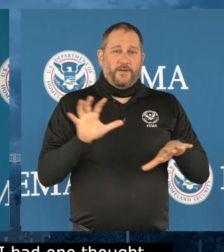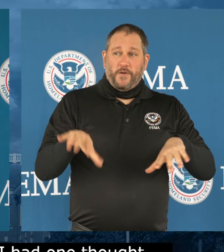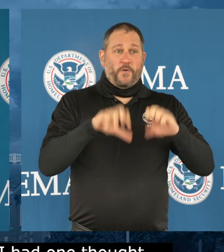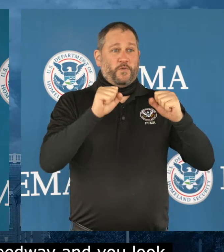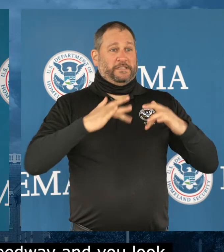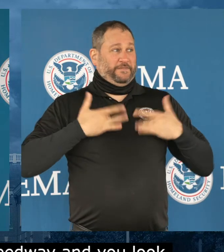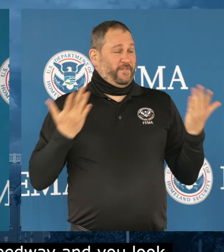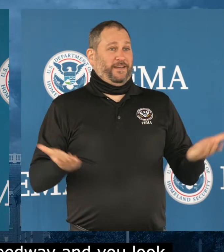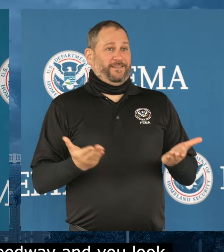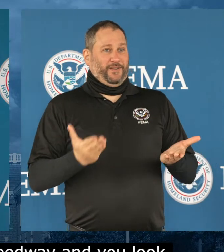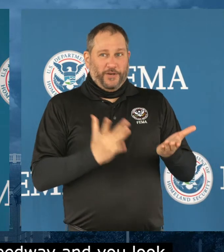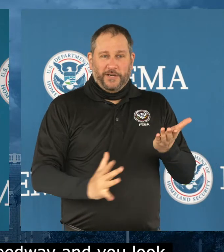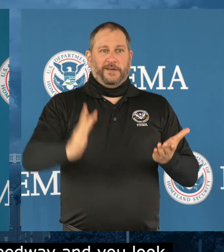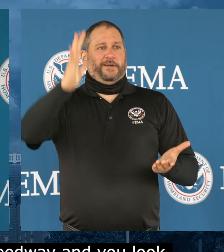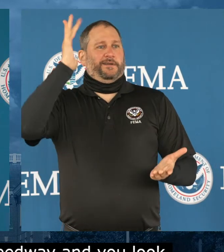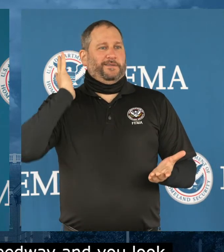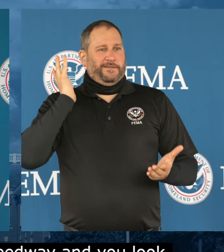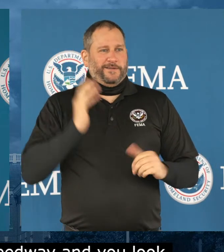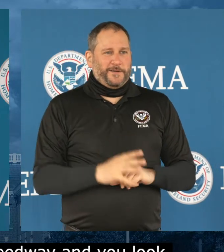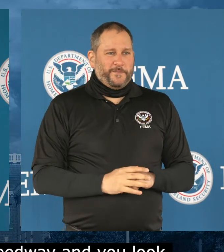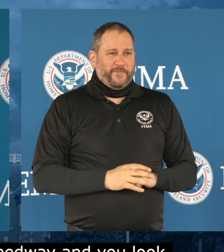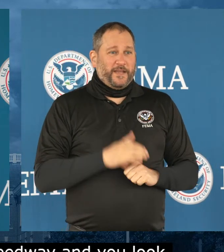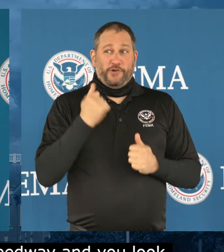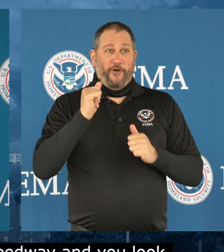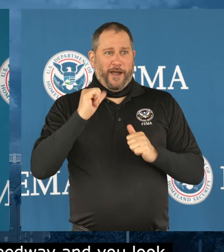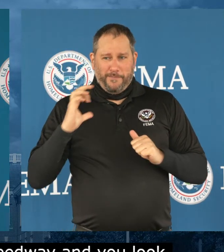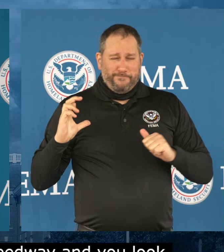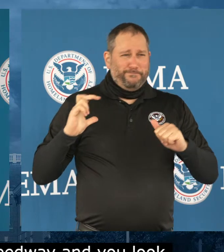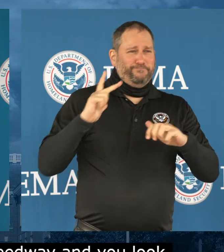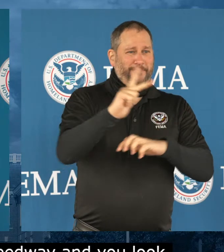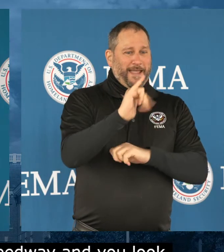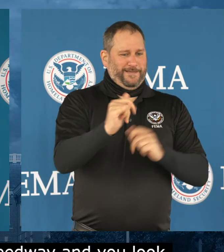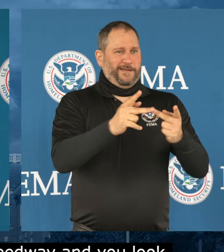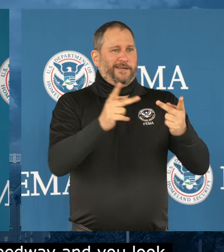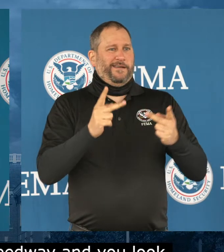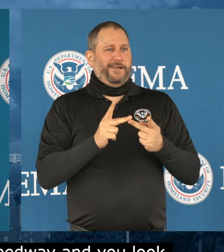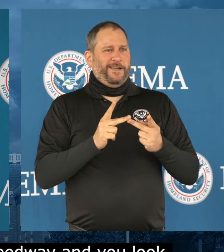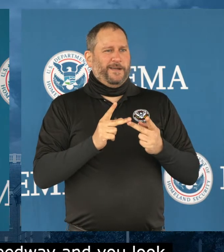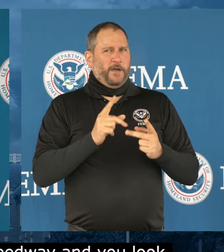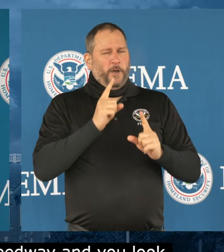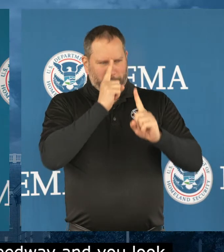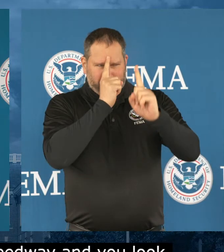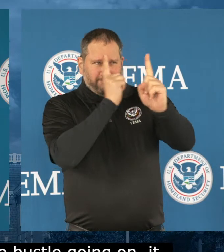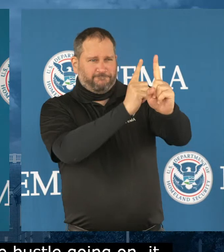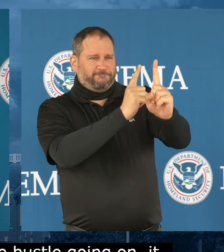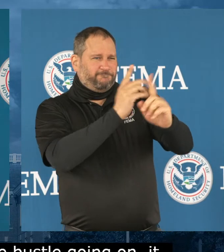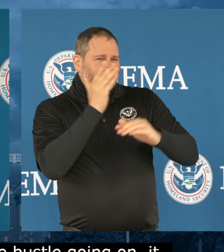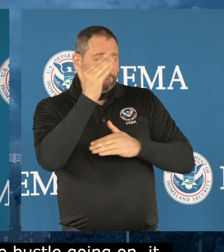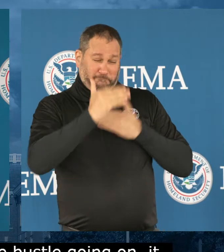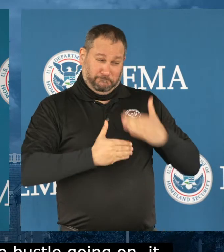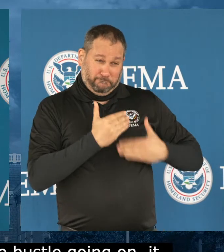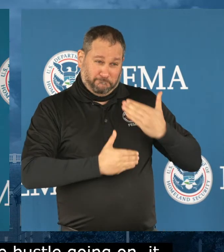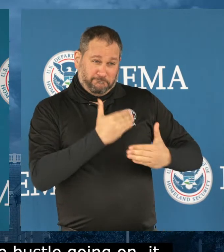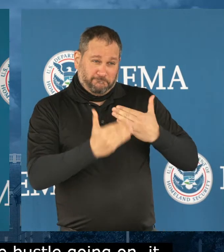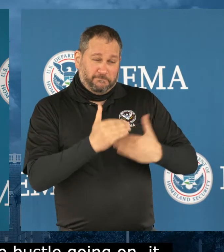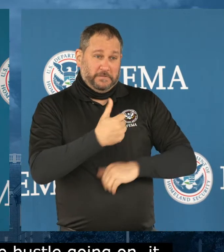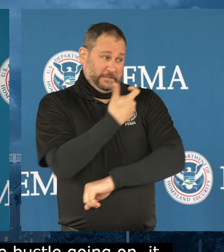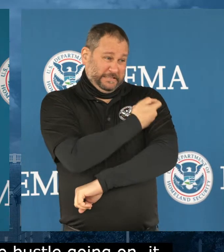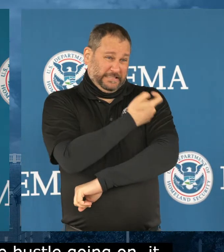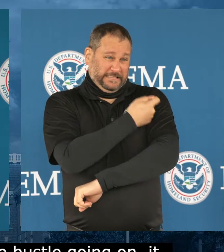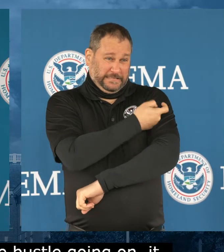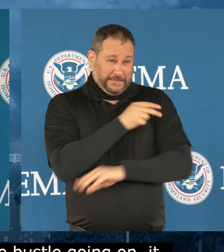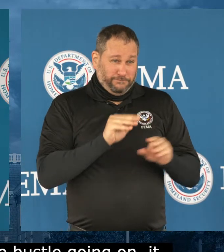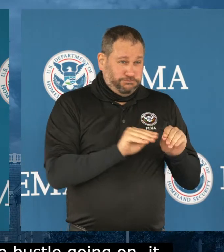Speedway and trying to get back to that place. And we hope that through this process with the vaccinations that it will get us back to some place